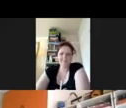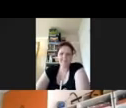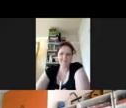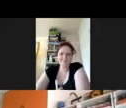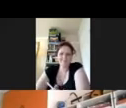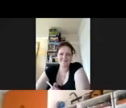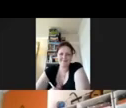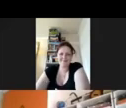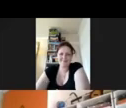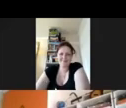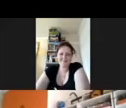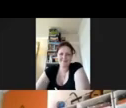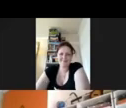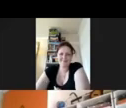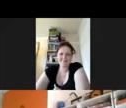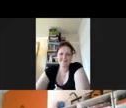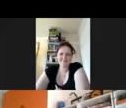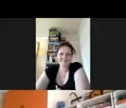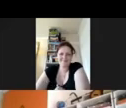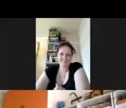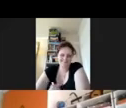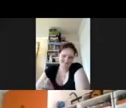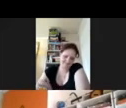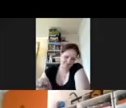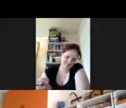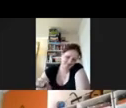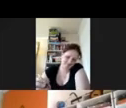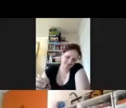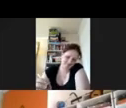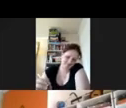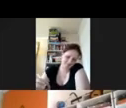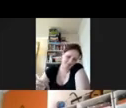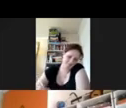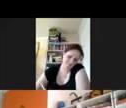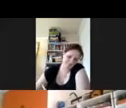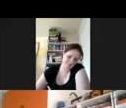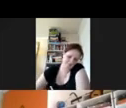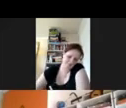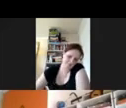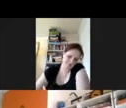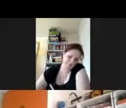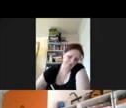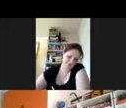Yeah, we're getting votes in. So we're nearly there.